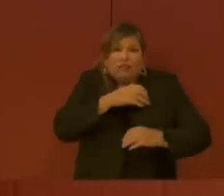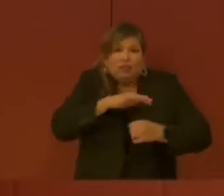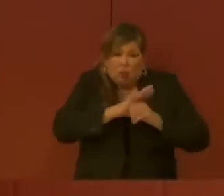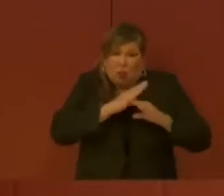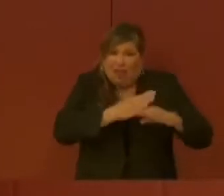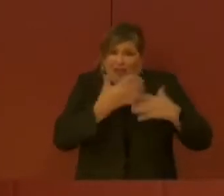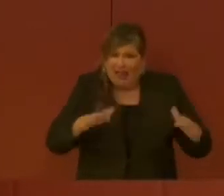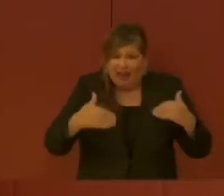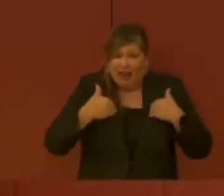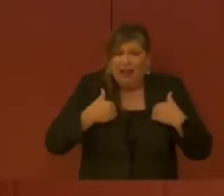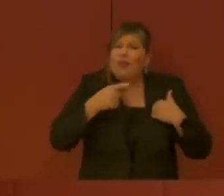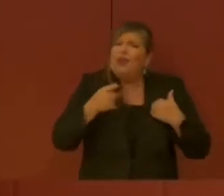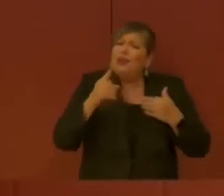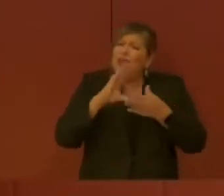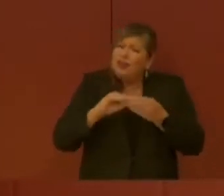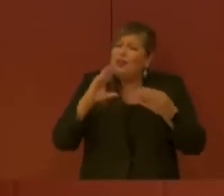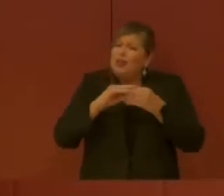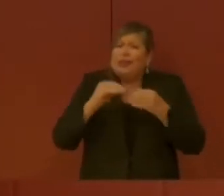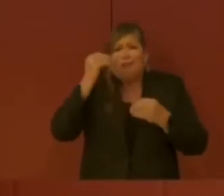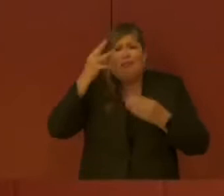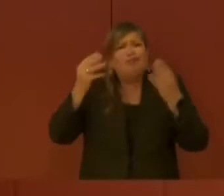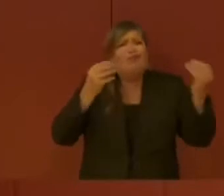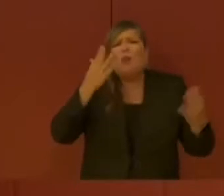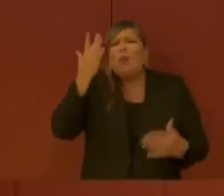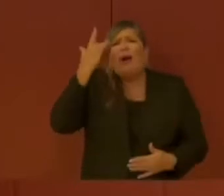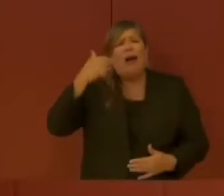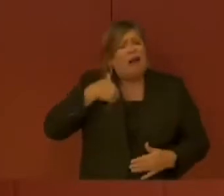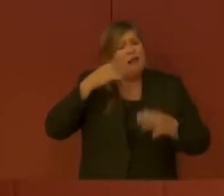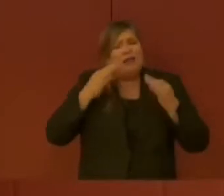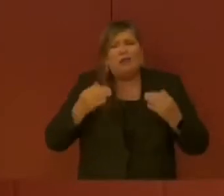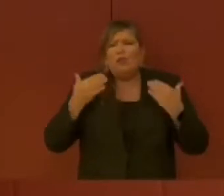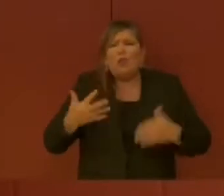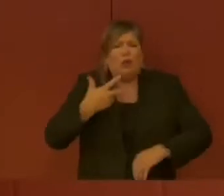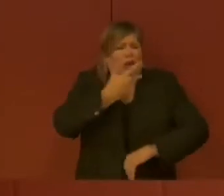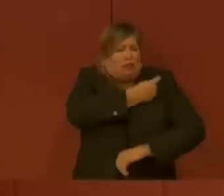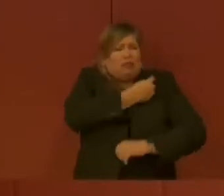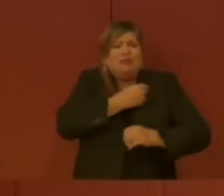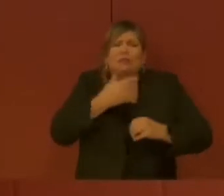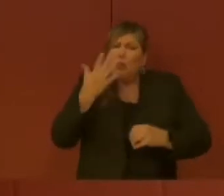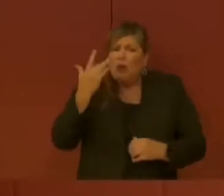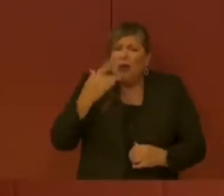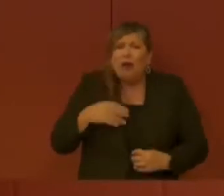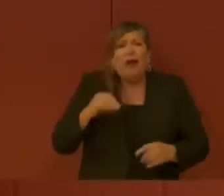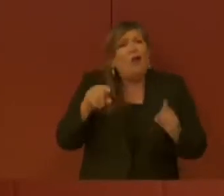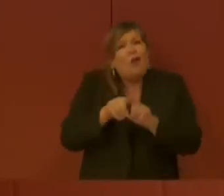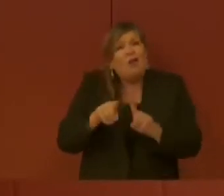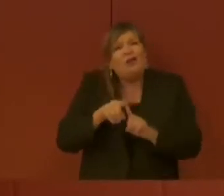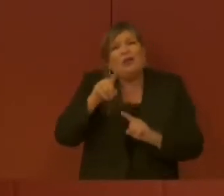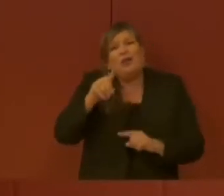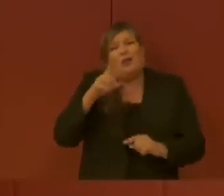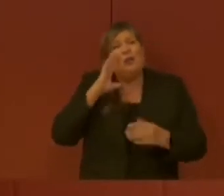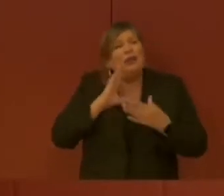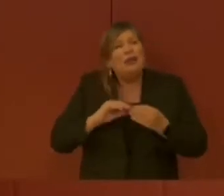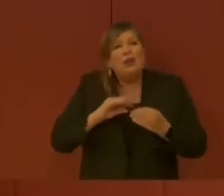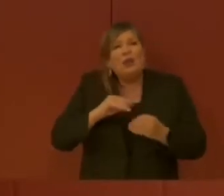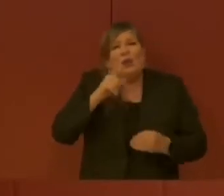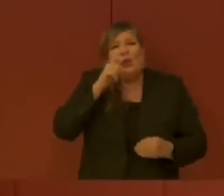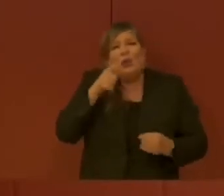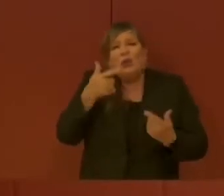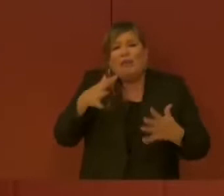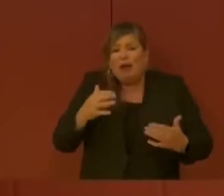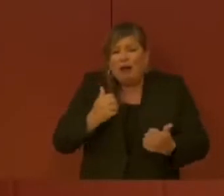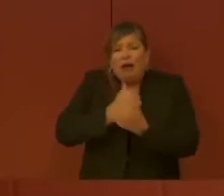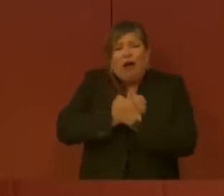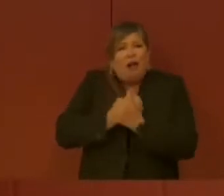you to get it. Share who are you planning to hug for the very first time in over a